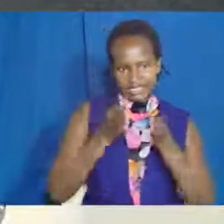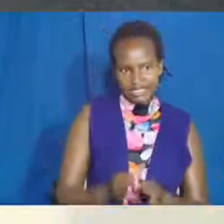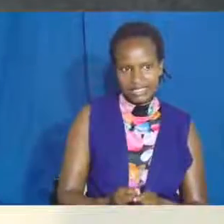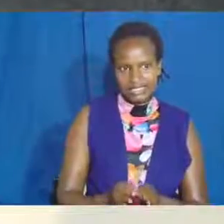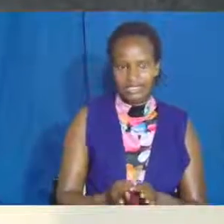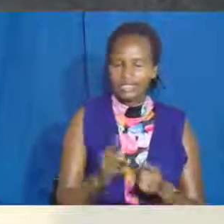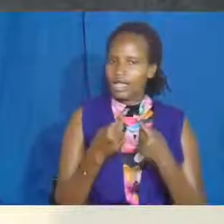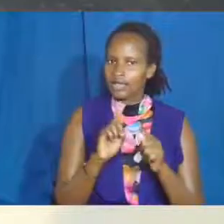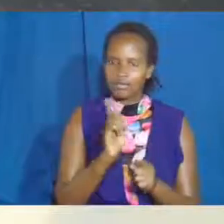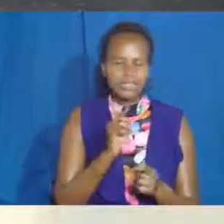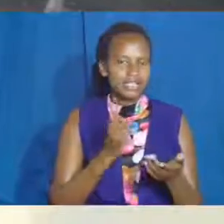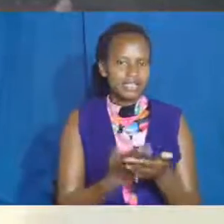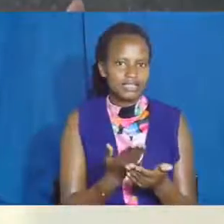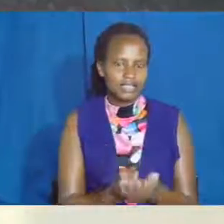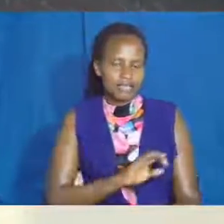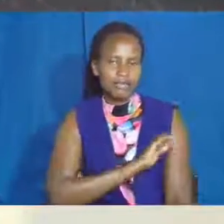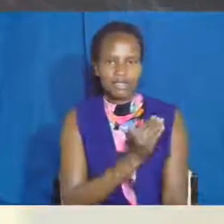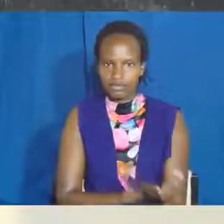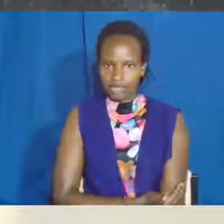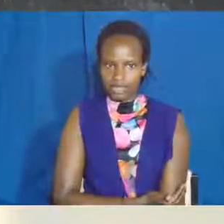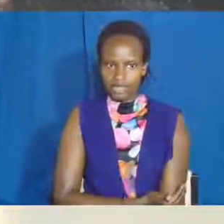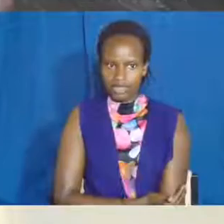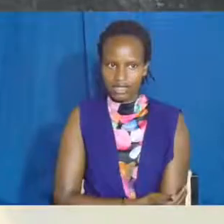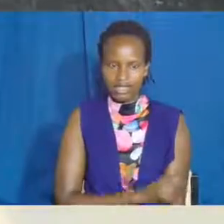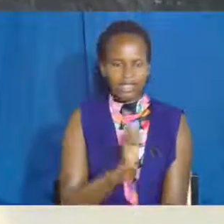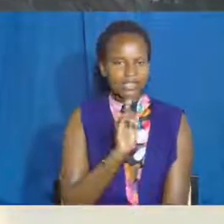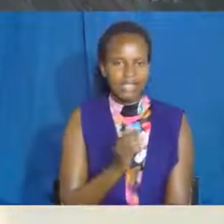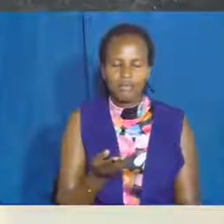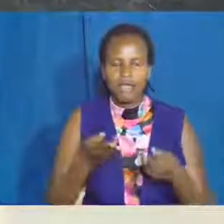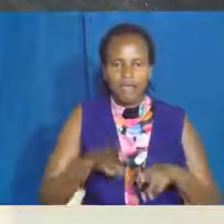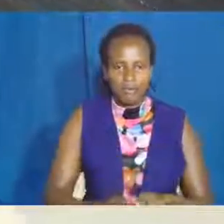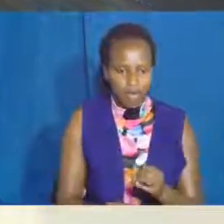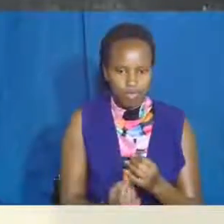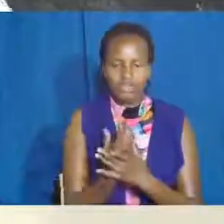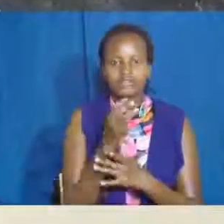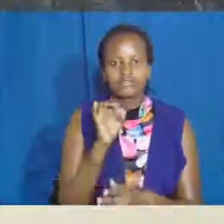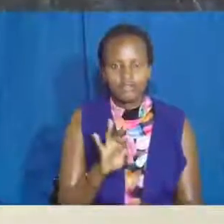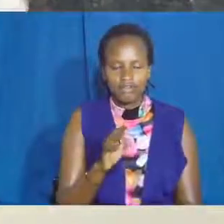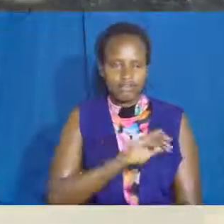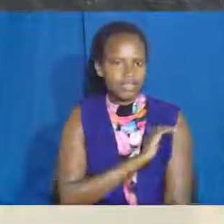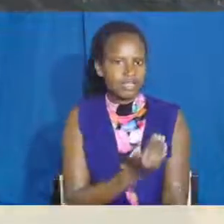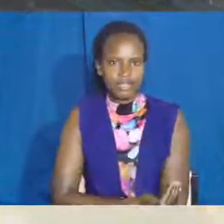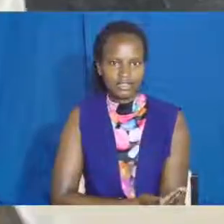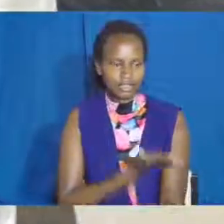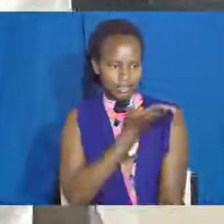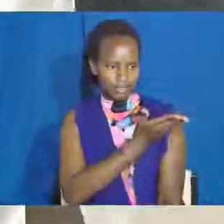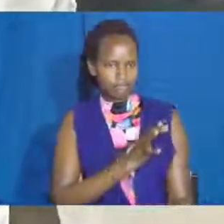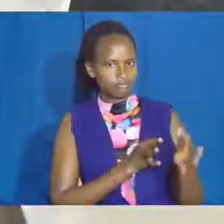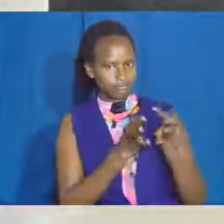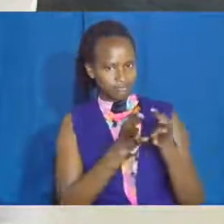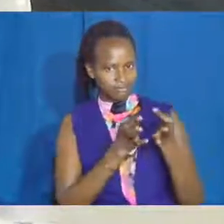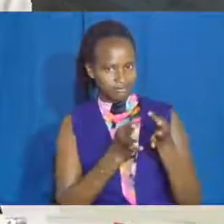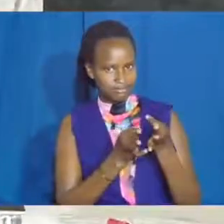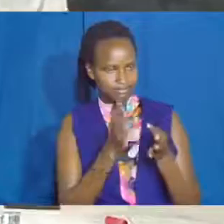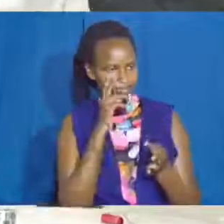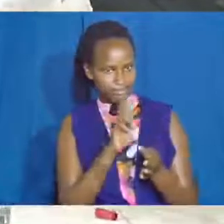energy. Okay? So it does not require energy. There's no production of energy. All right? Here is the definition. Take the